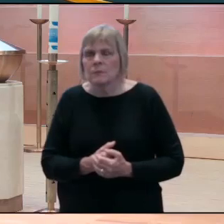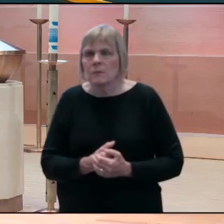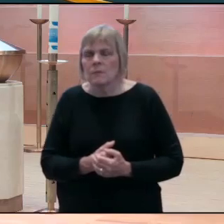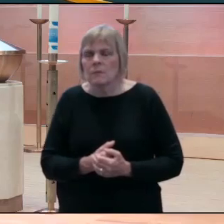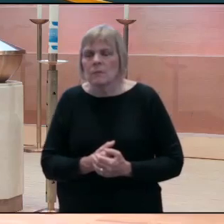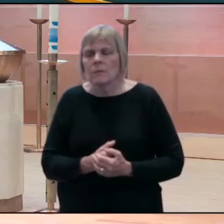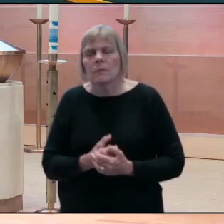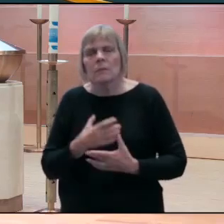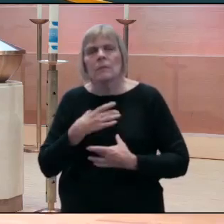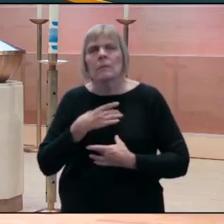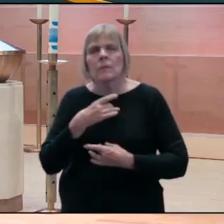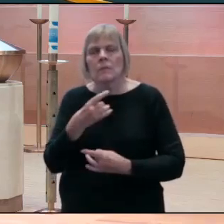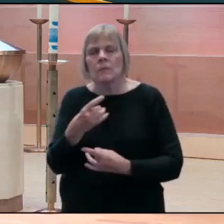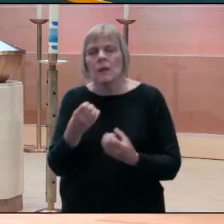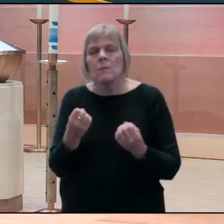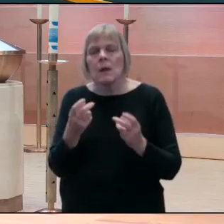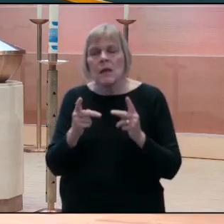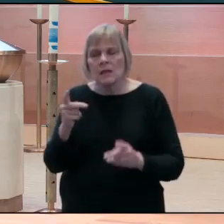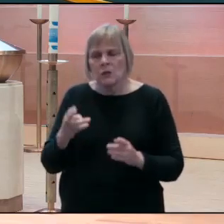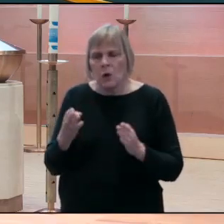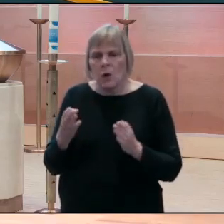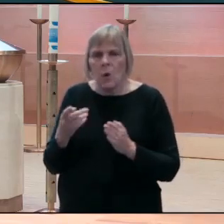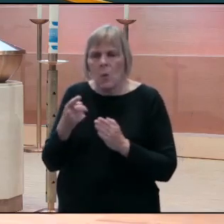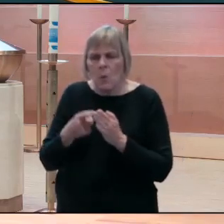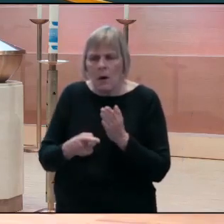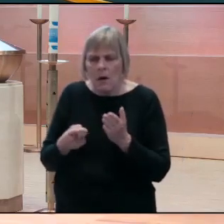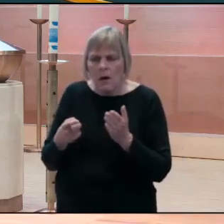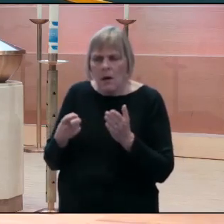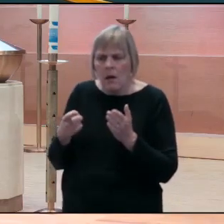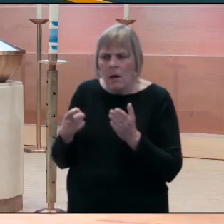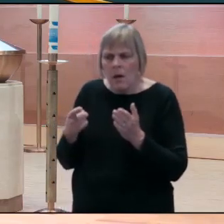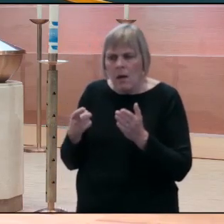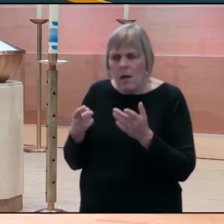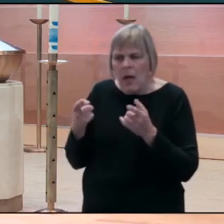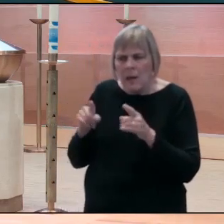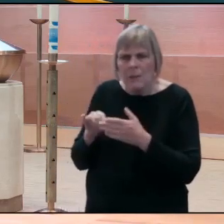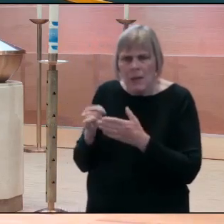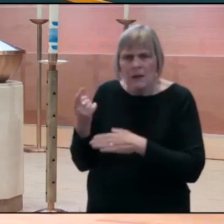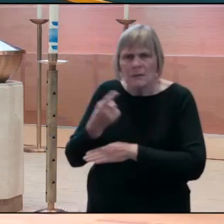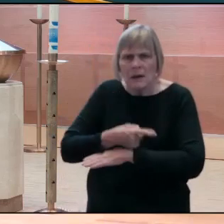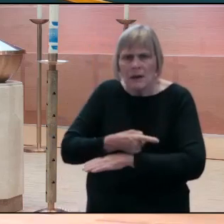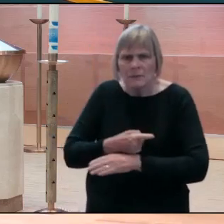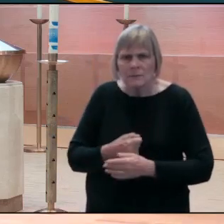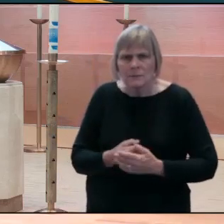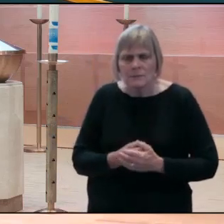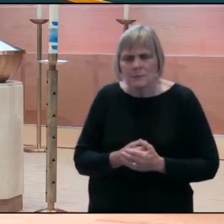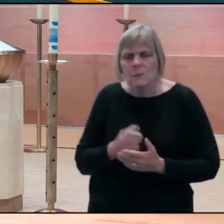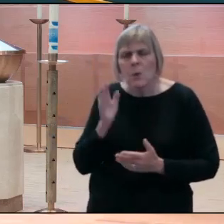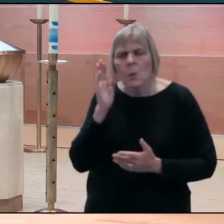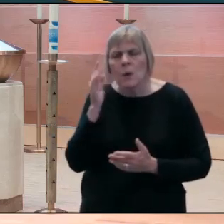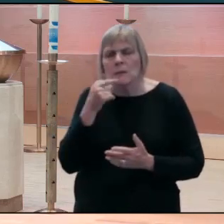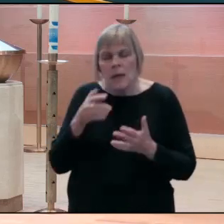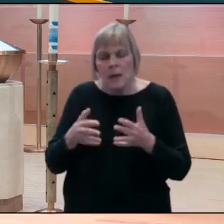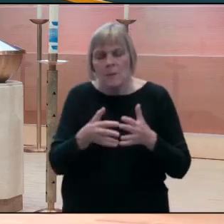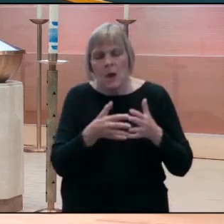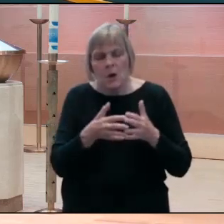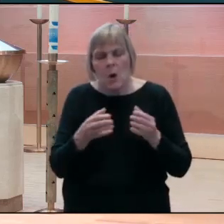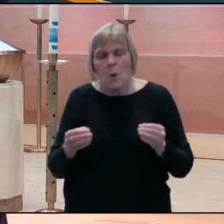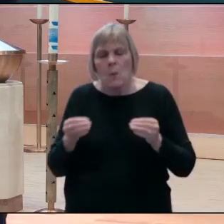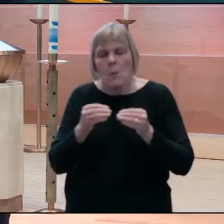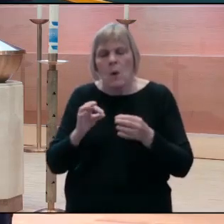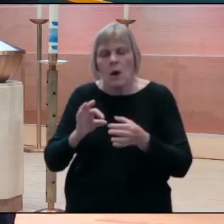And it's interesting because you talk to many historians about what followed that day, and they'll tell you that America was